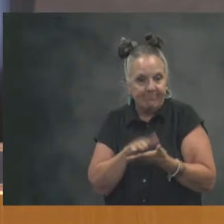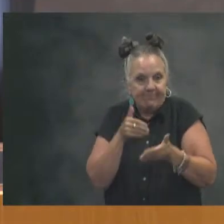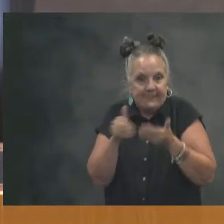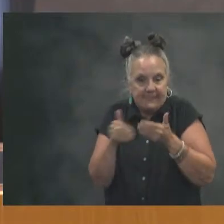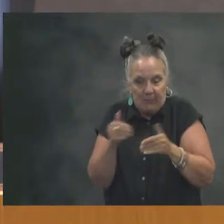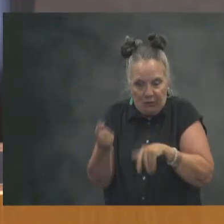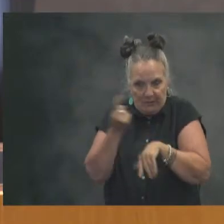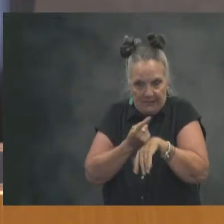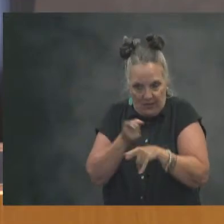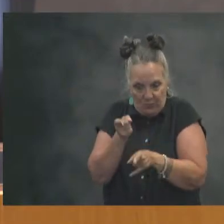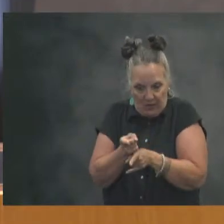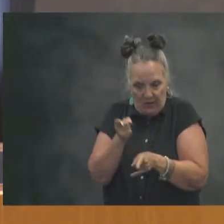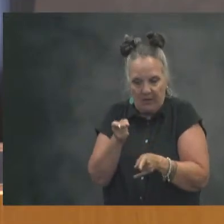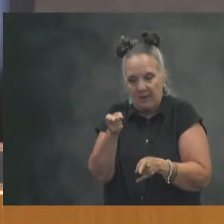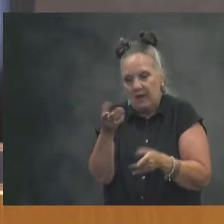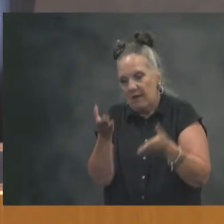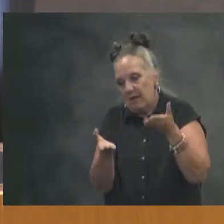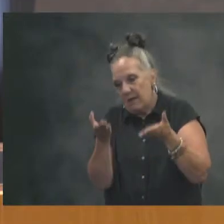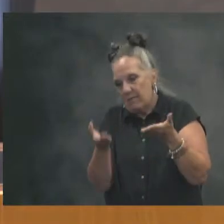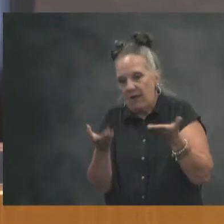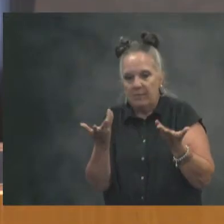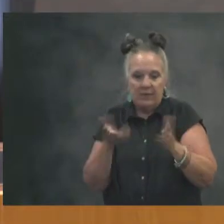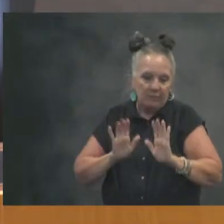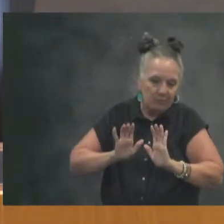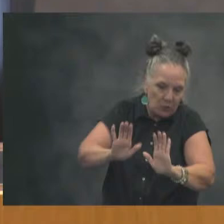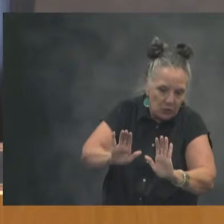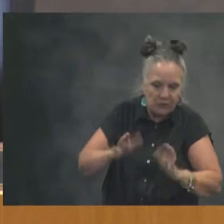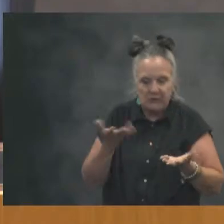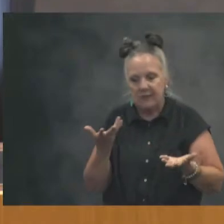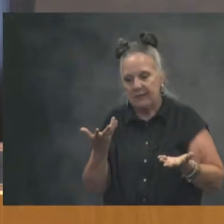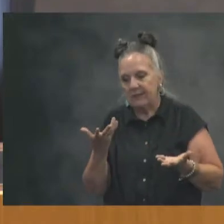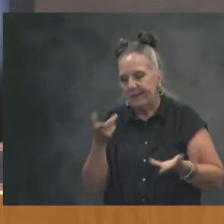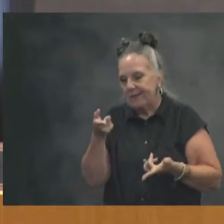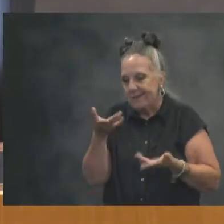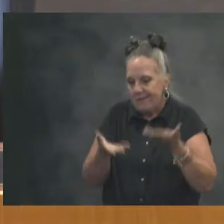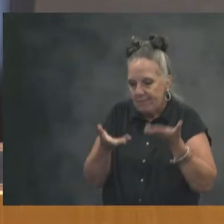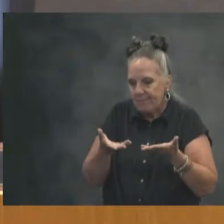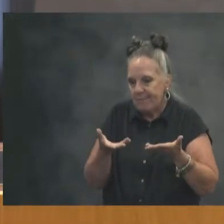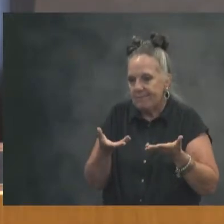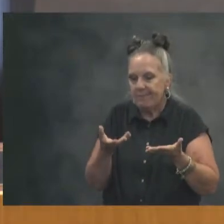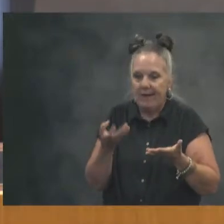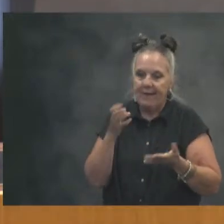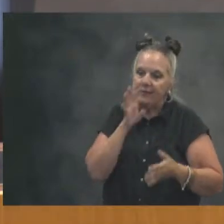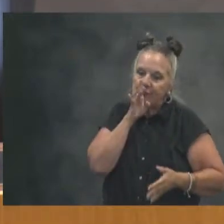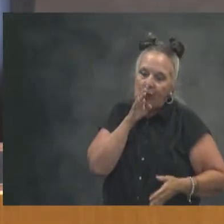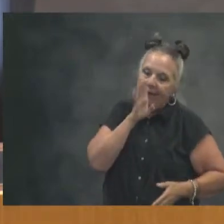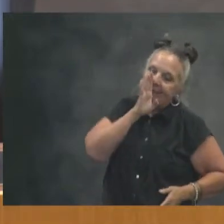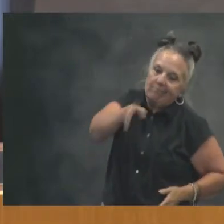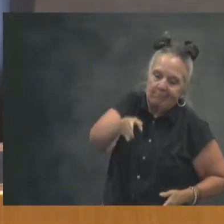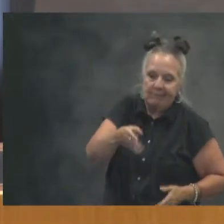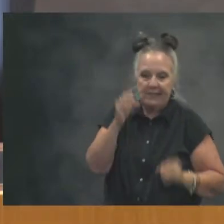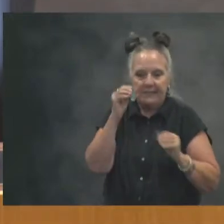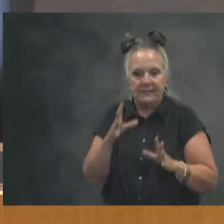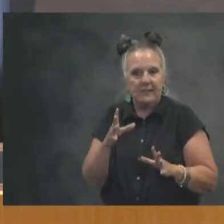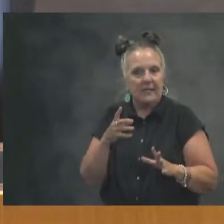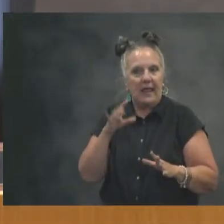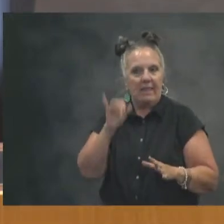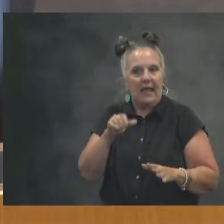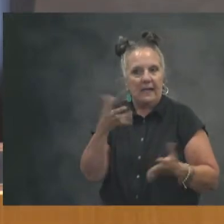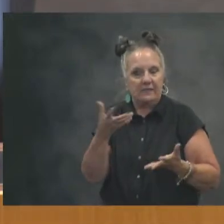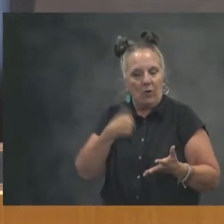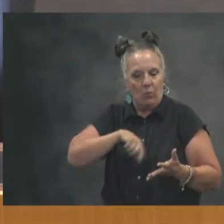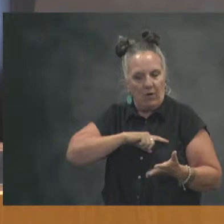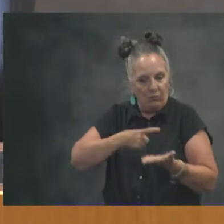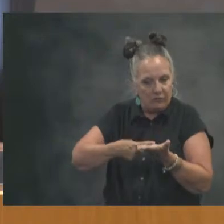day, and they might be pushing, and they might be shoving, and they might be talking back to the teacher. That's not what we're talking about